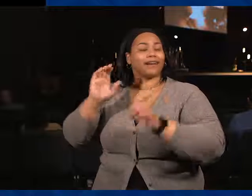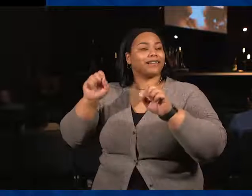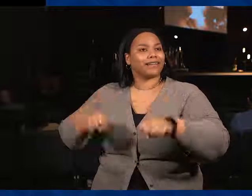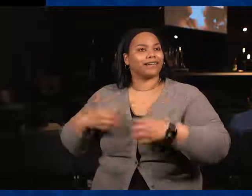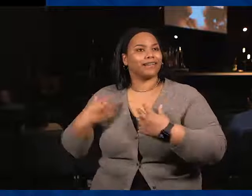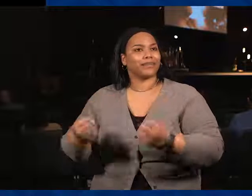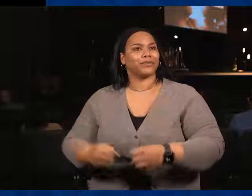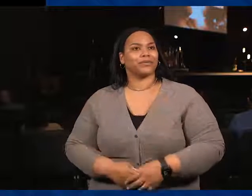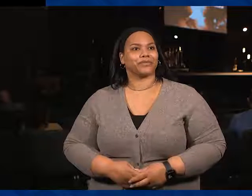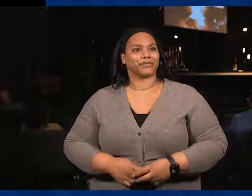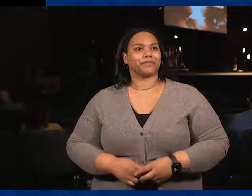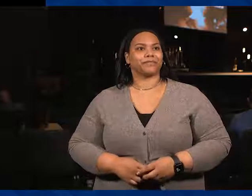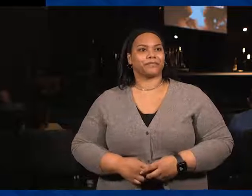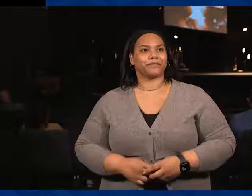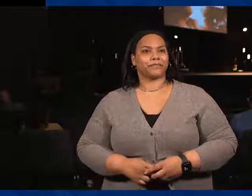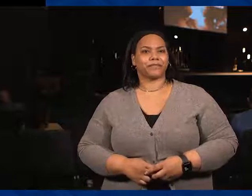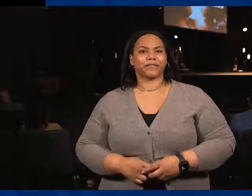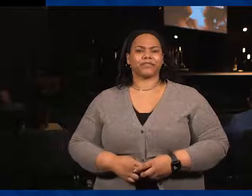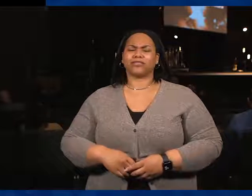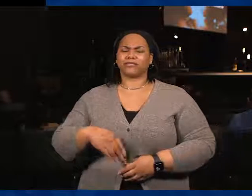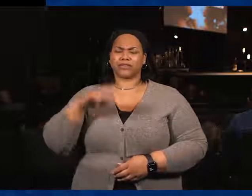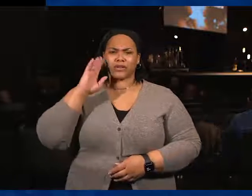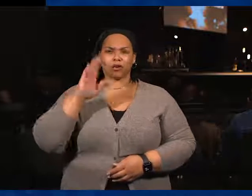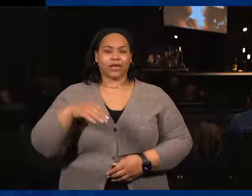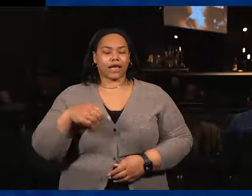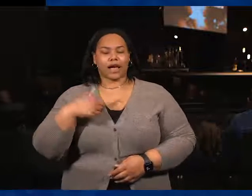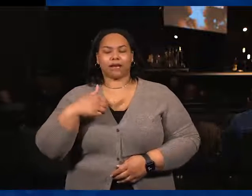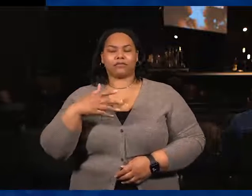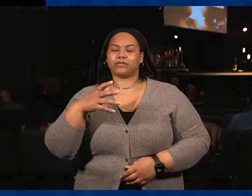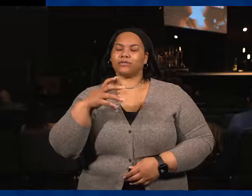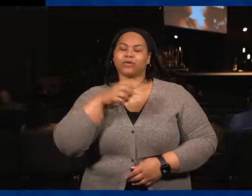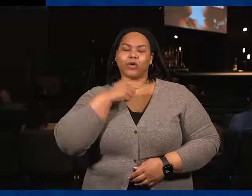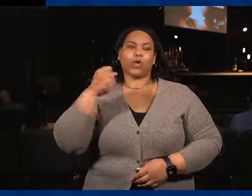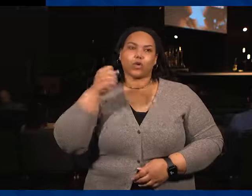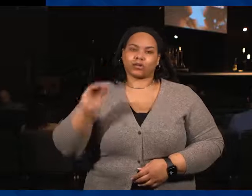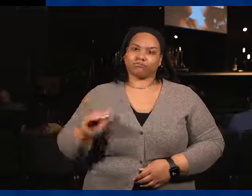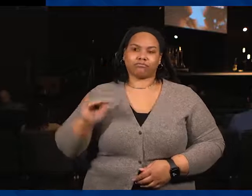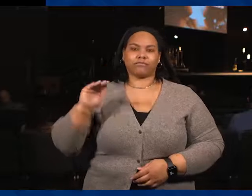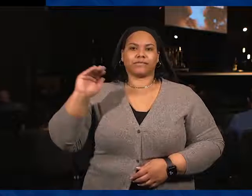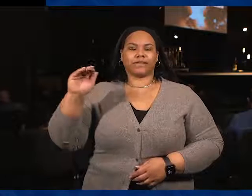help you. The older I get, y'all, I love the hymns of the church.